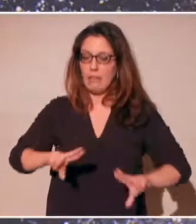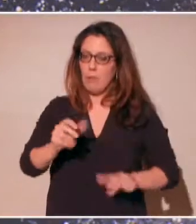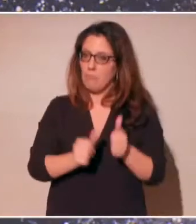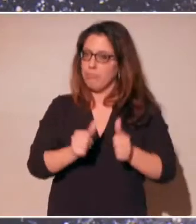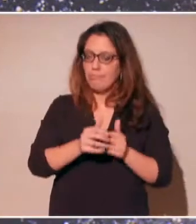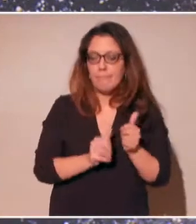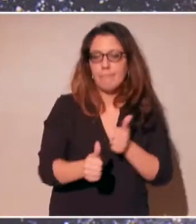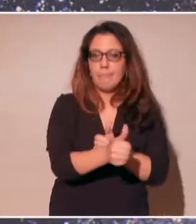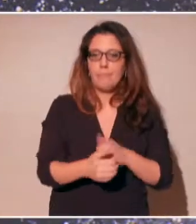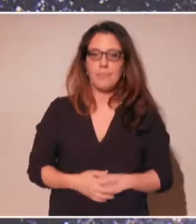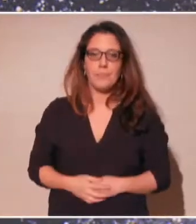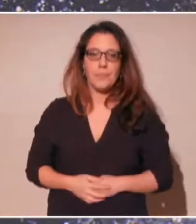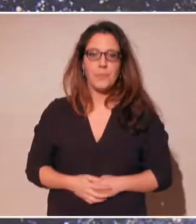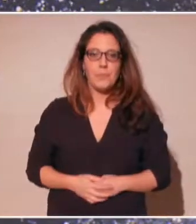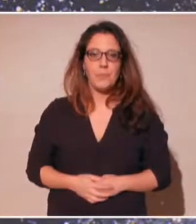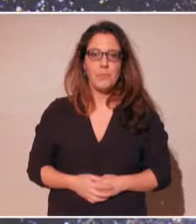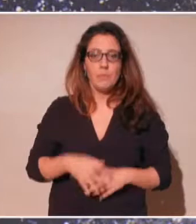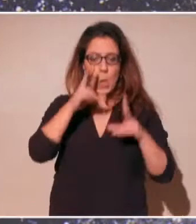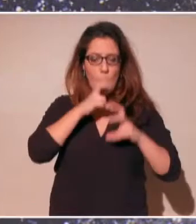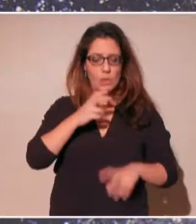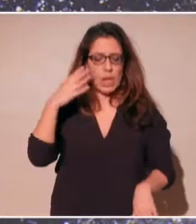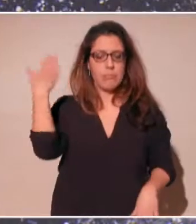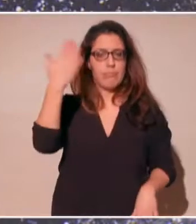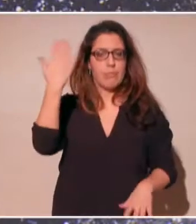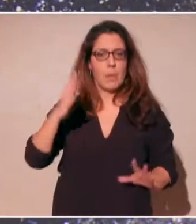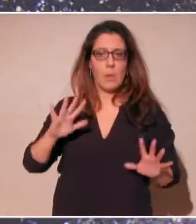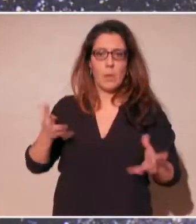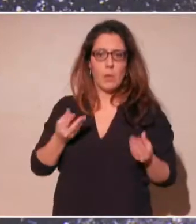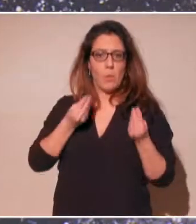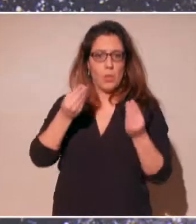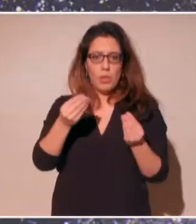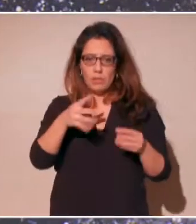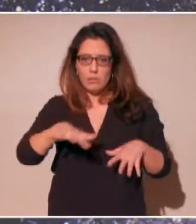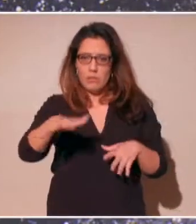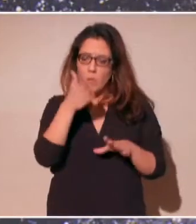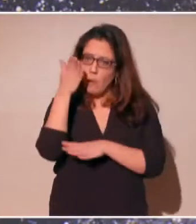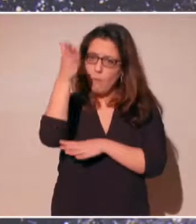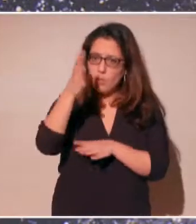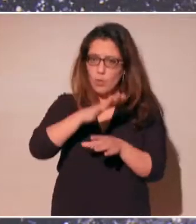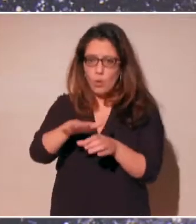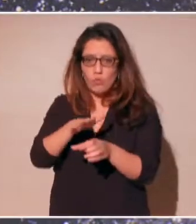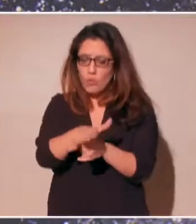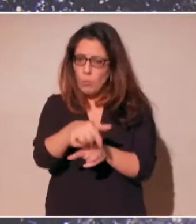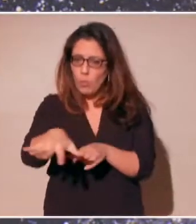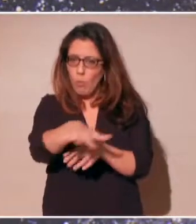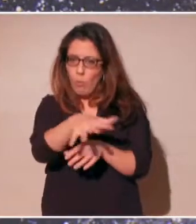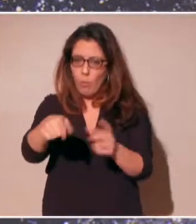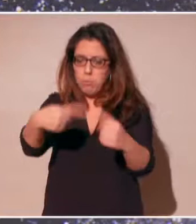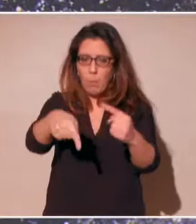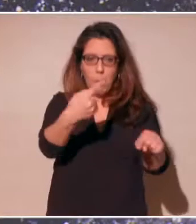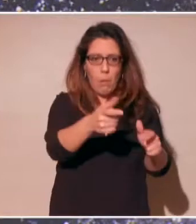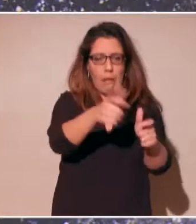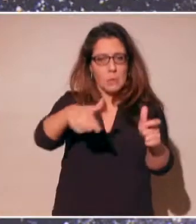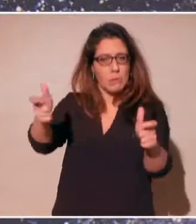that we can make sure that France is one of the most attractive pool. This is the way that we can actually guarantee our